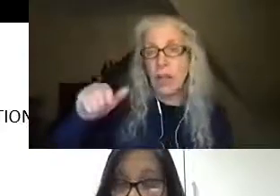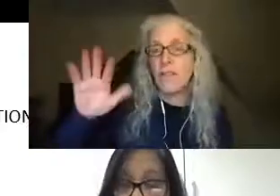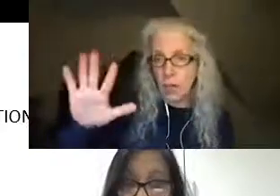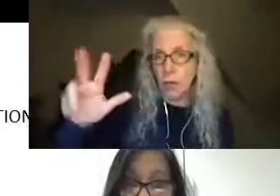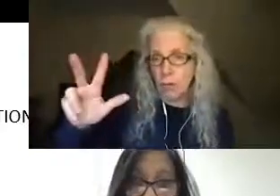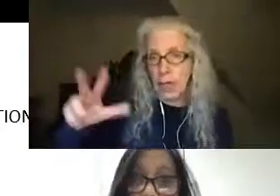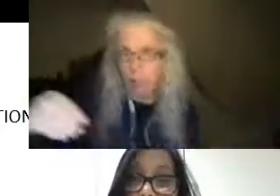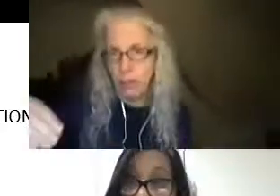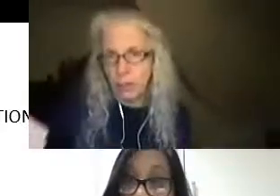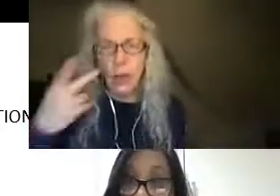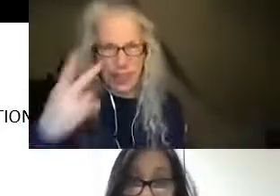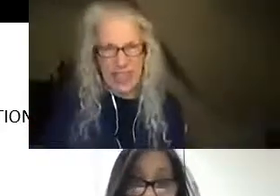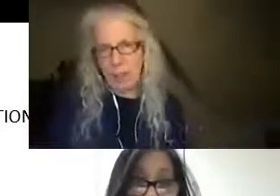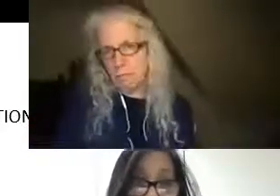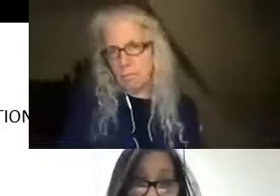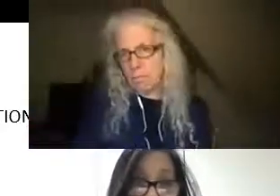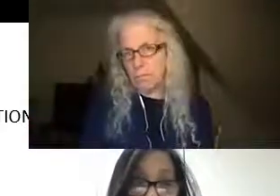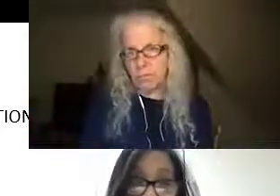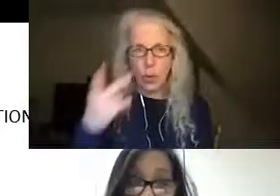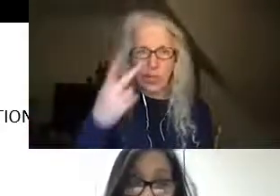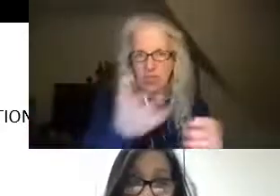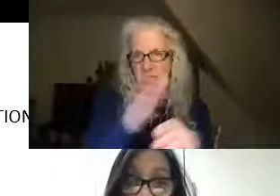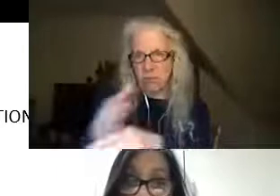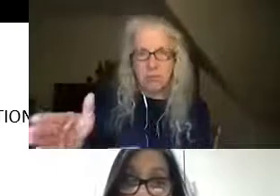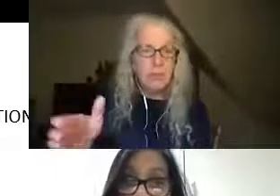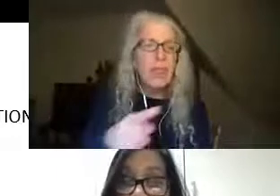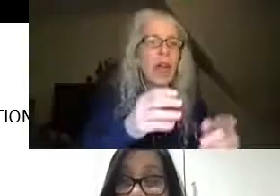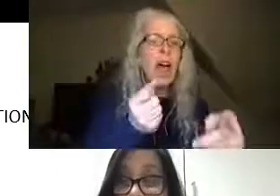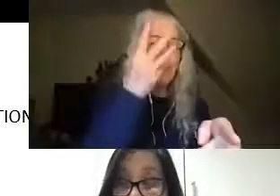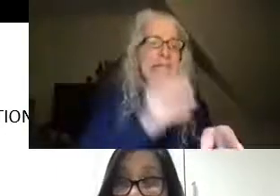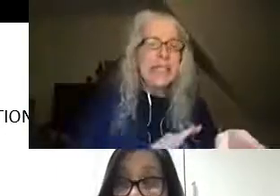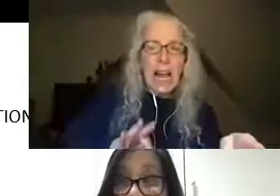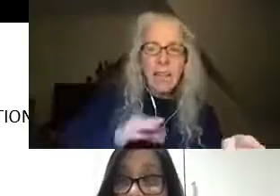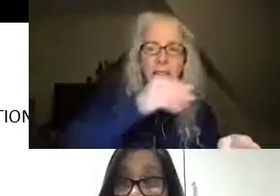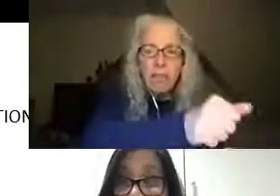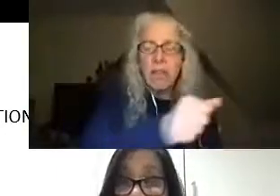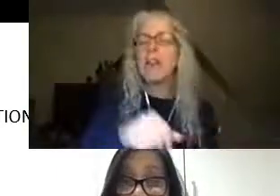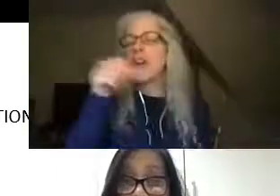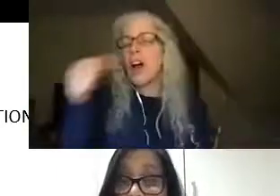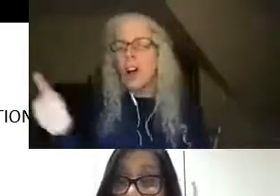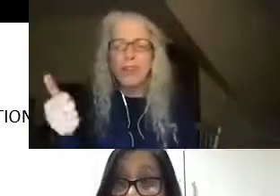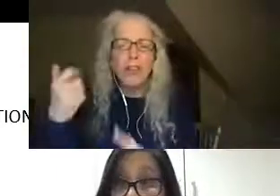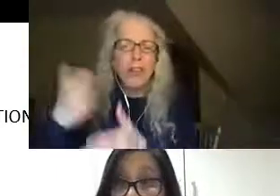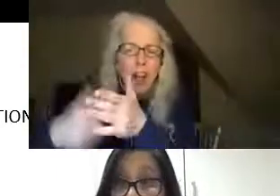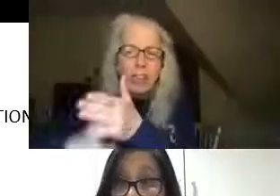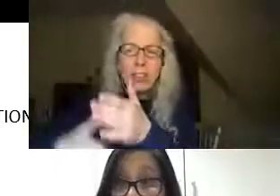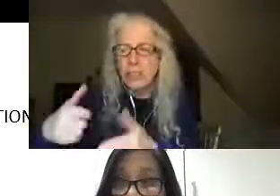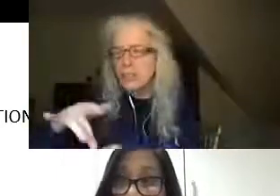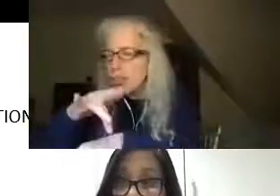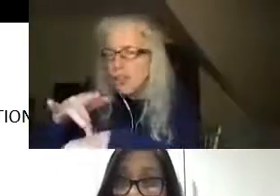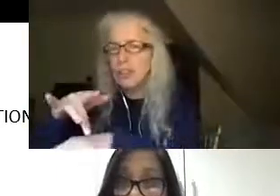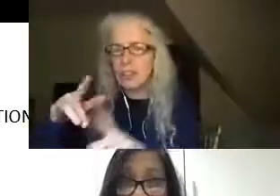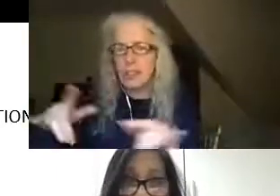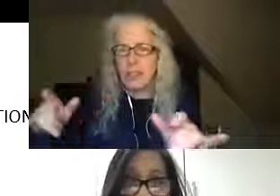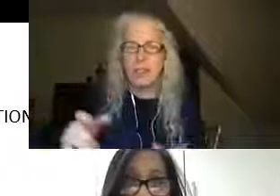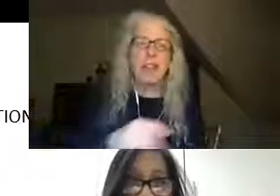$302,053. And you can see the breakdown of both the personnel costs and non-personnel costs for both RICDHH and